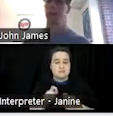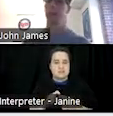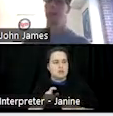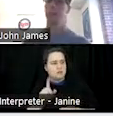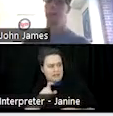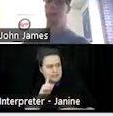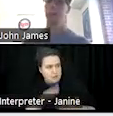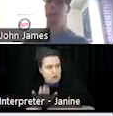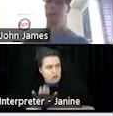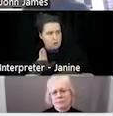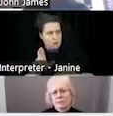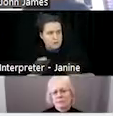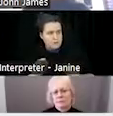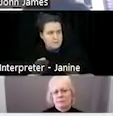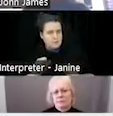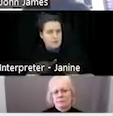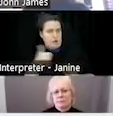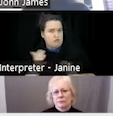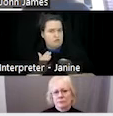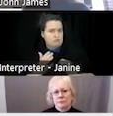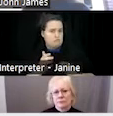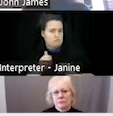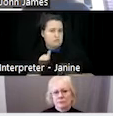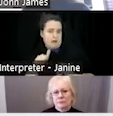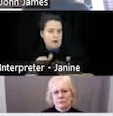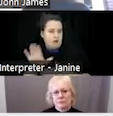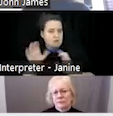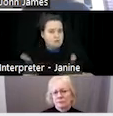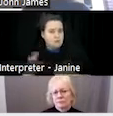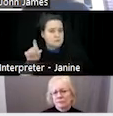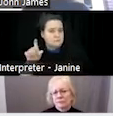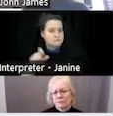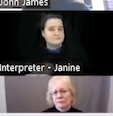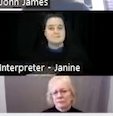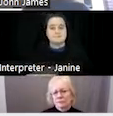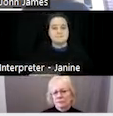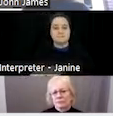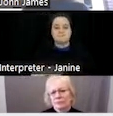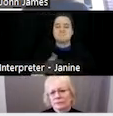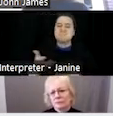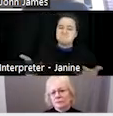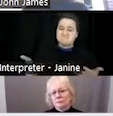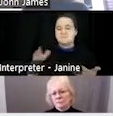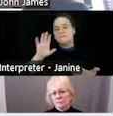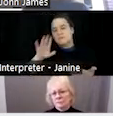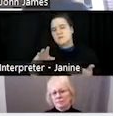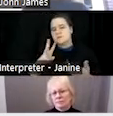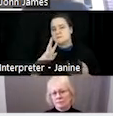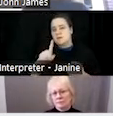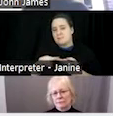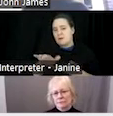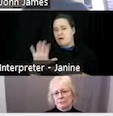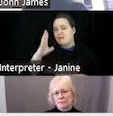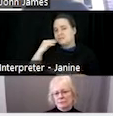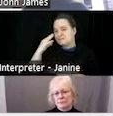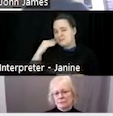college, or can it be outside of college? This is You know, we're kind of talking about the college experience